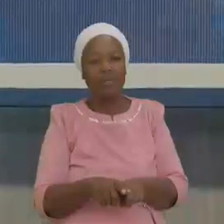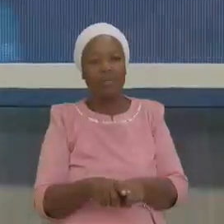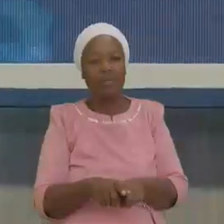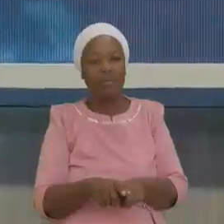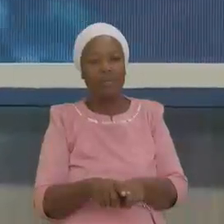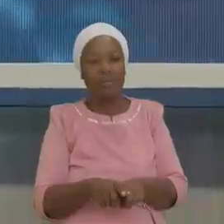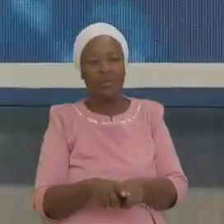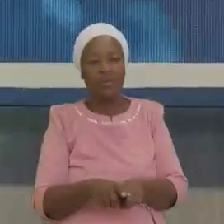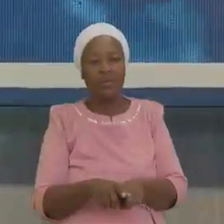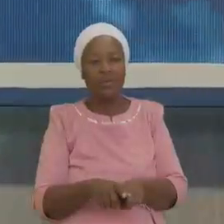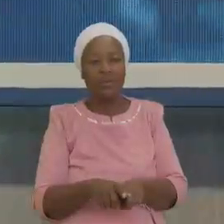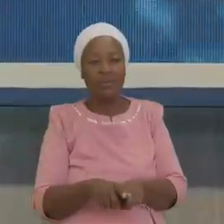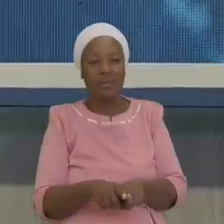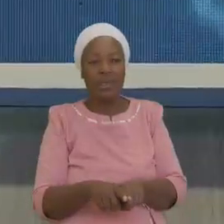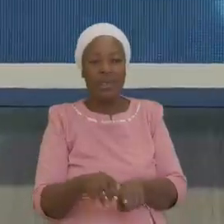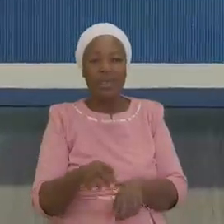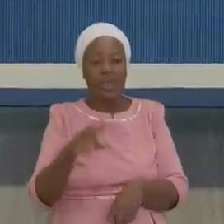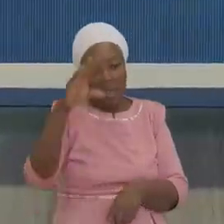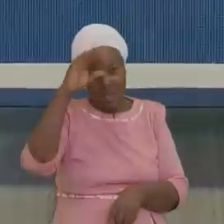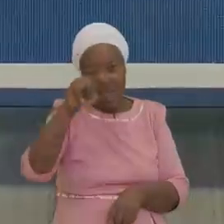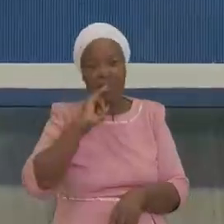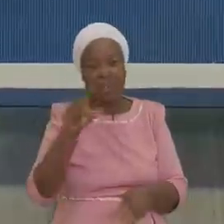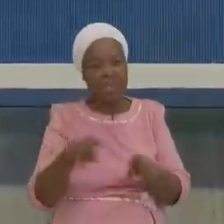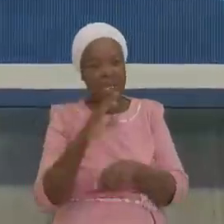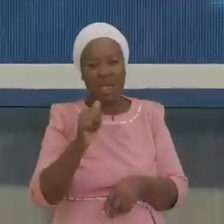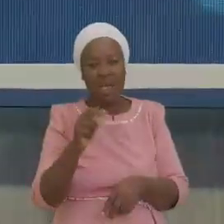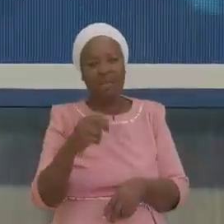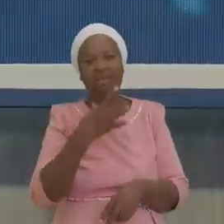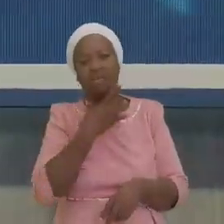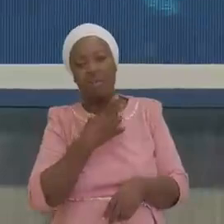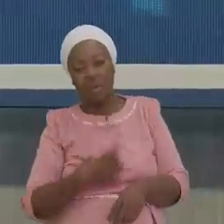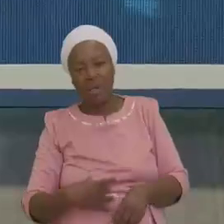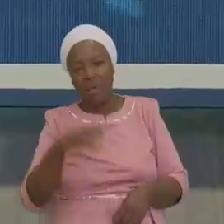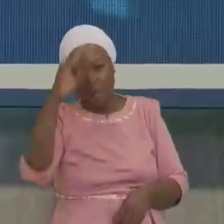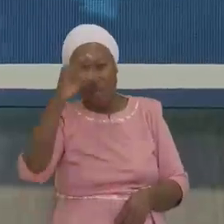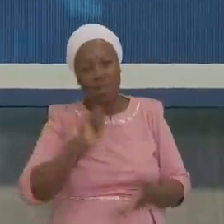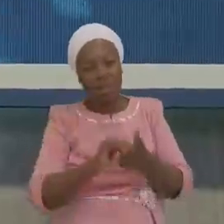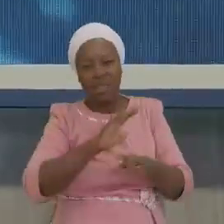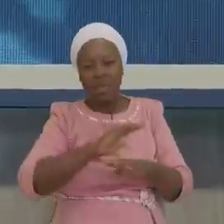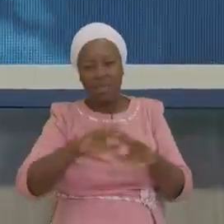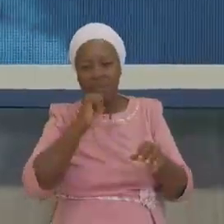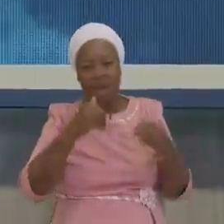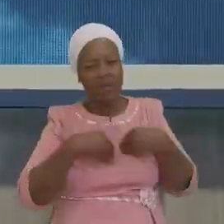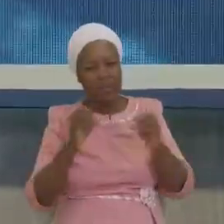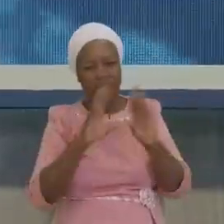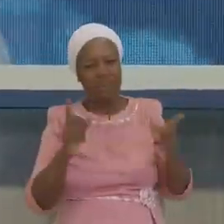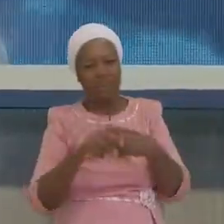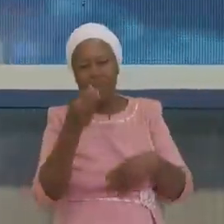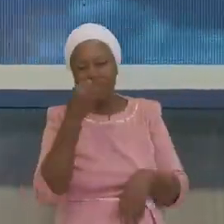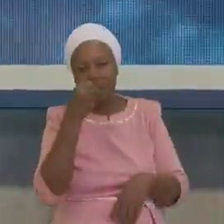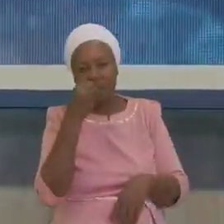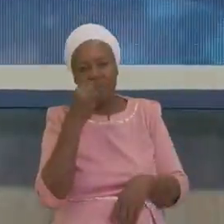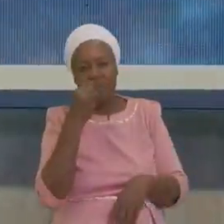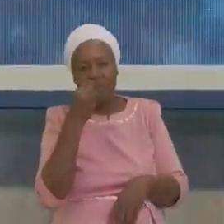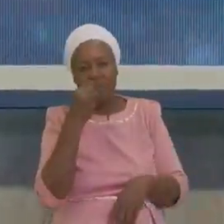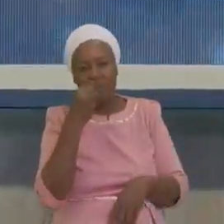It's like an hungry man. He has nothing to eat. He's very poor. And